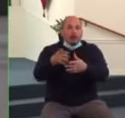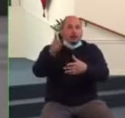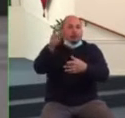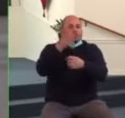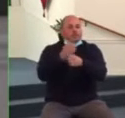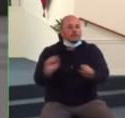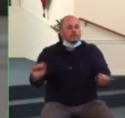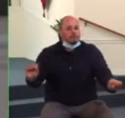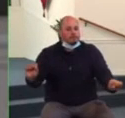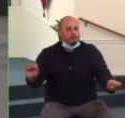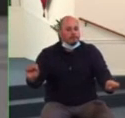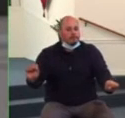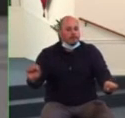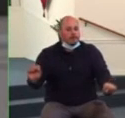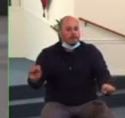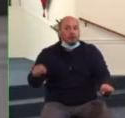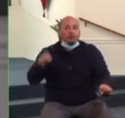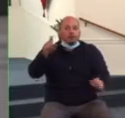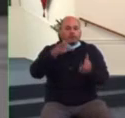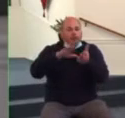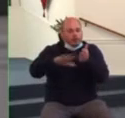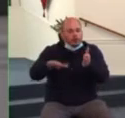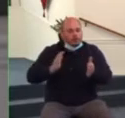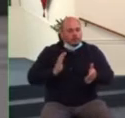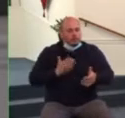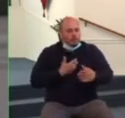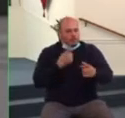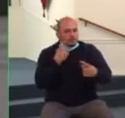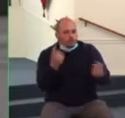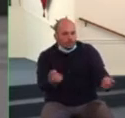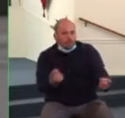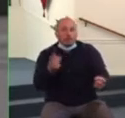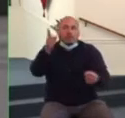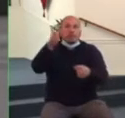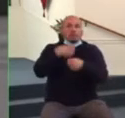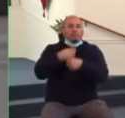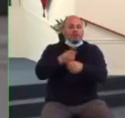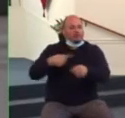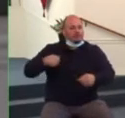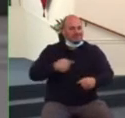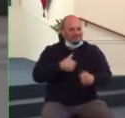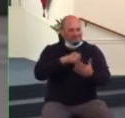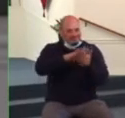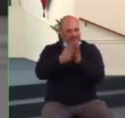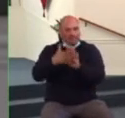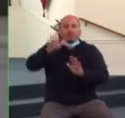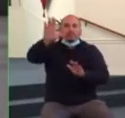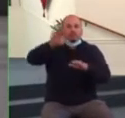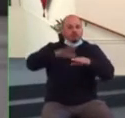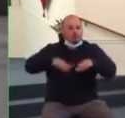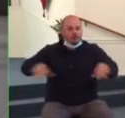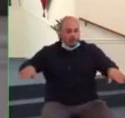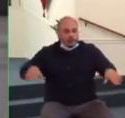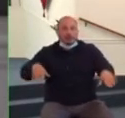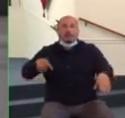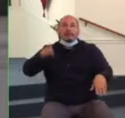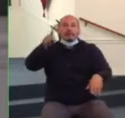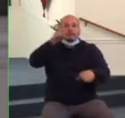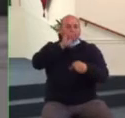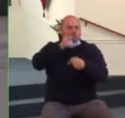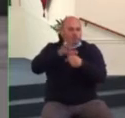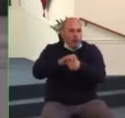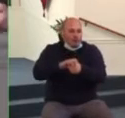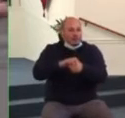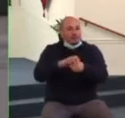He makes us His children, and He promises His children eternal life. And so by losing control of our lives to God,